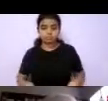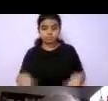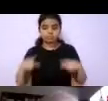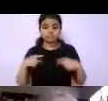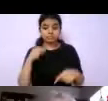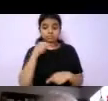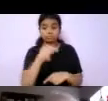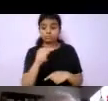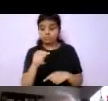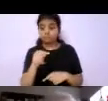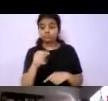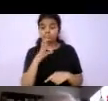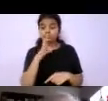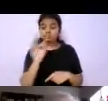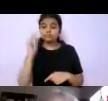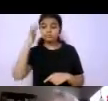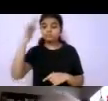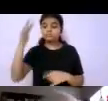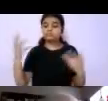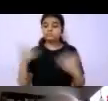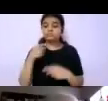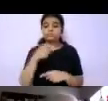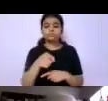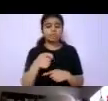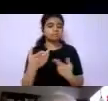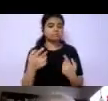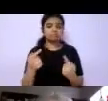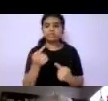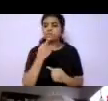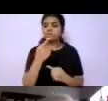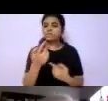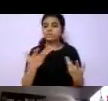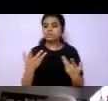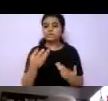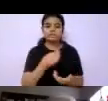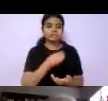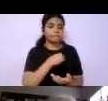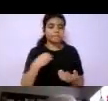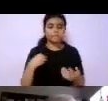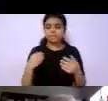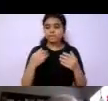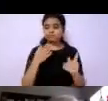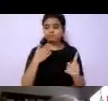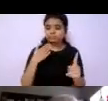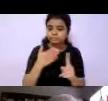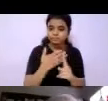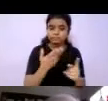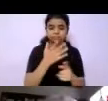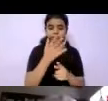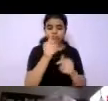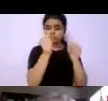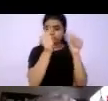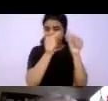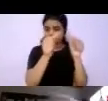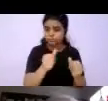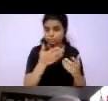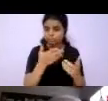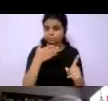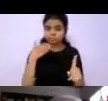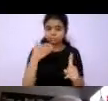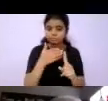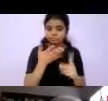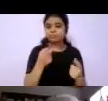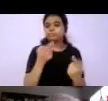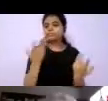theory primarily stands in contrast to medical approaches to disability, approaches that locate